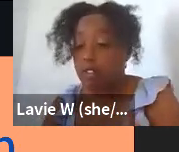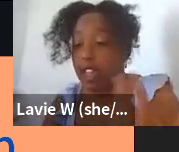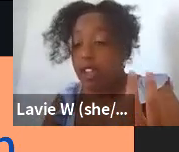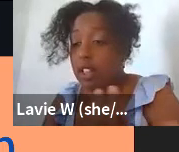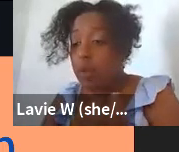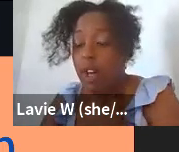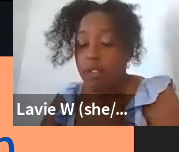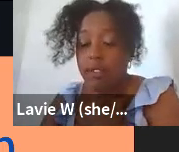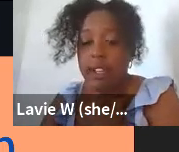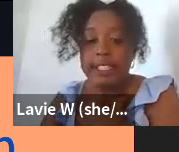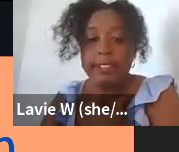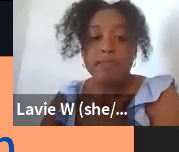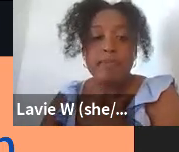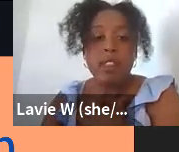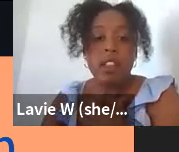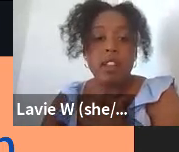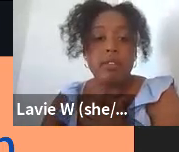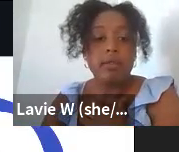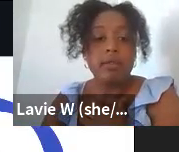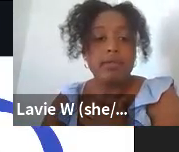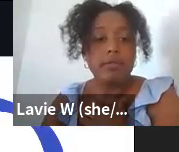example, like wealth.